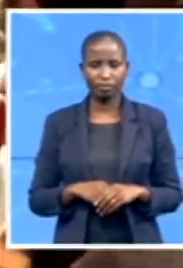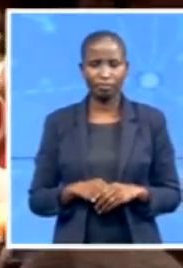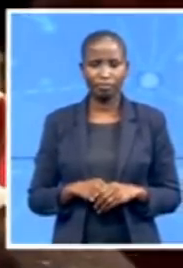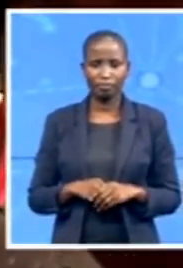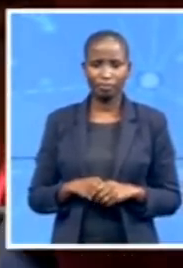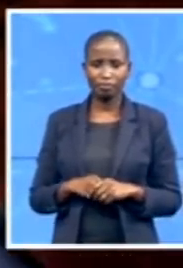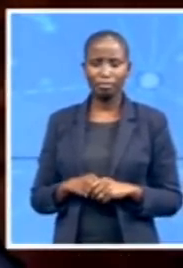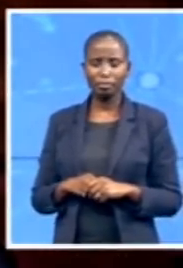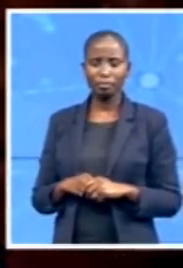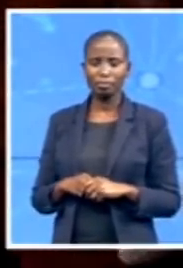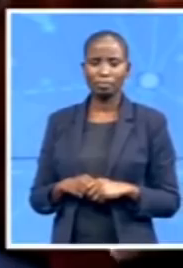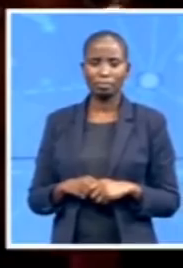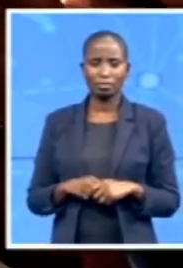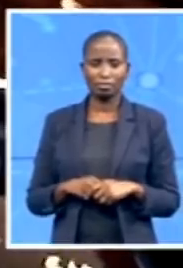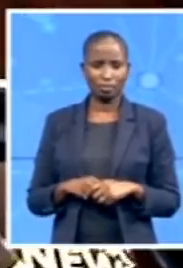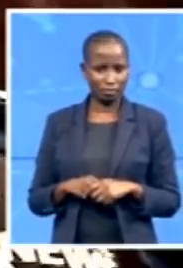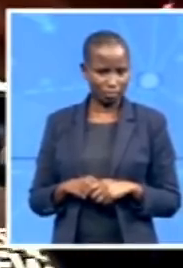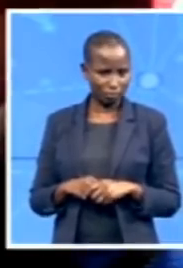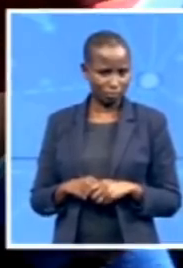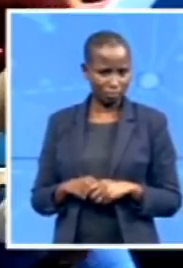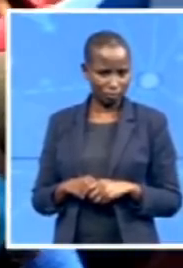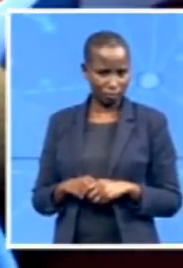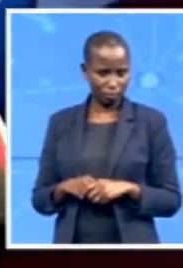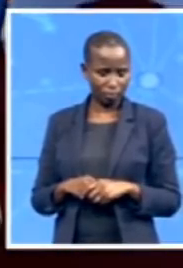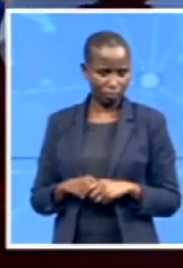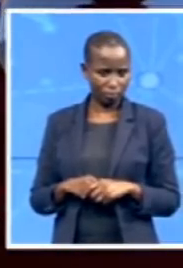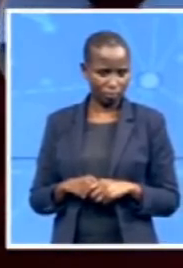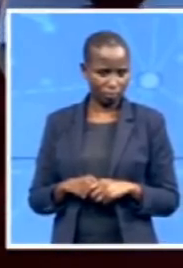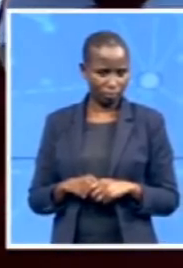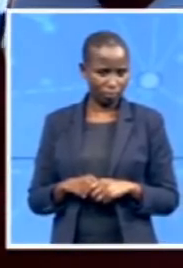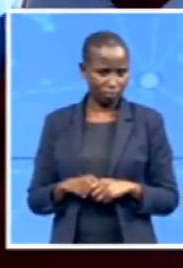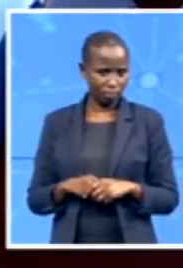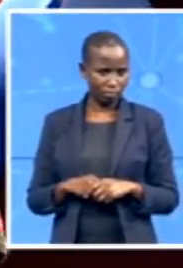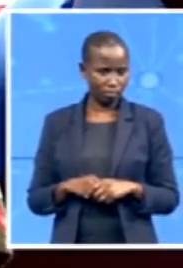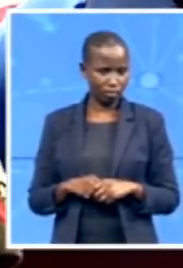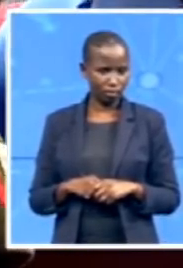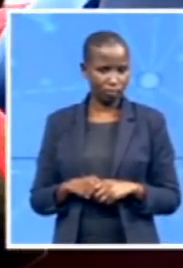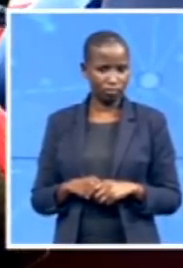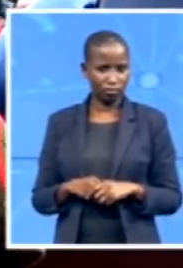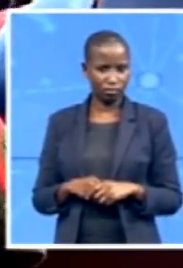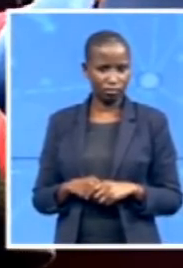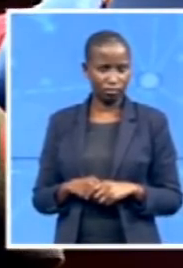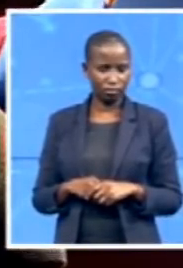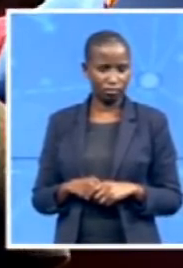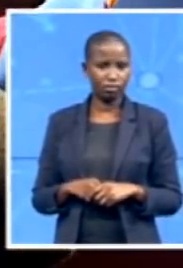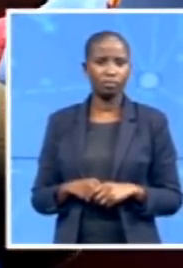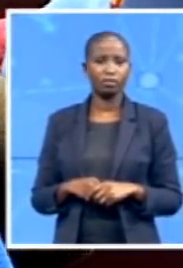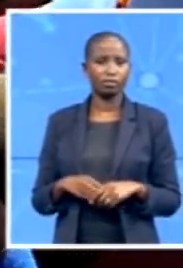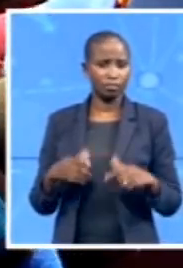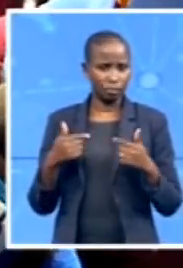Yeah, let's take the last one. The last one. I'm not sure to complain personally. I actually am, but I'm just here to say